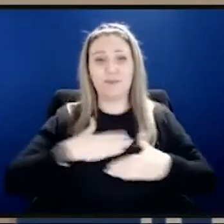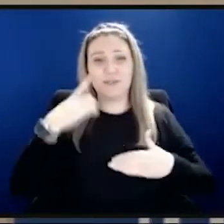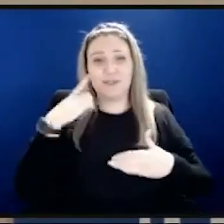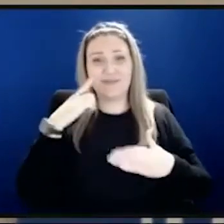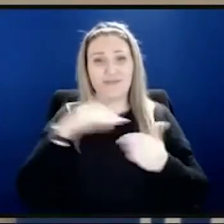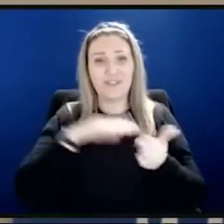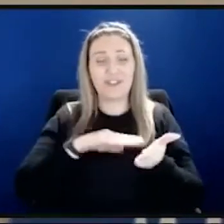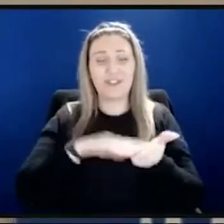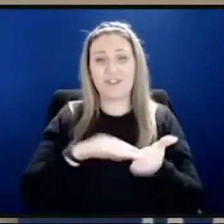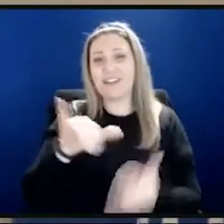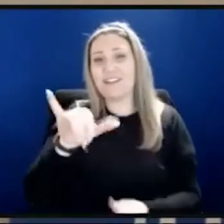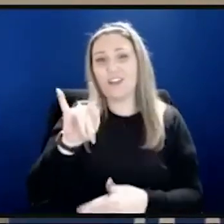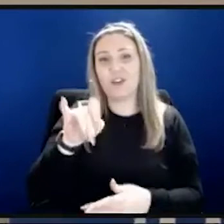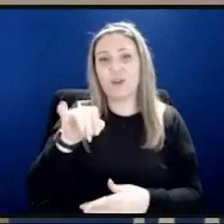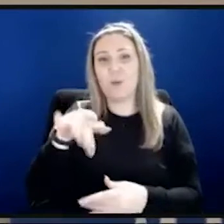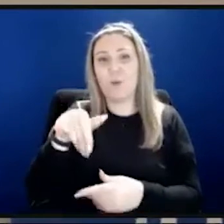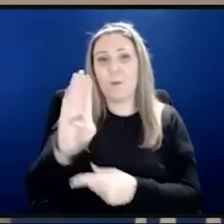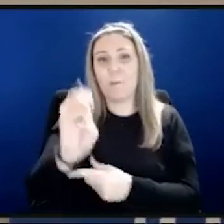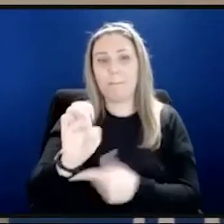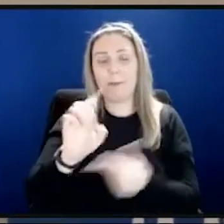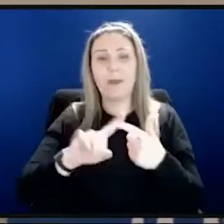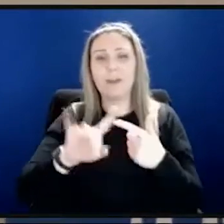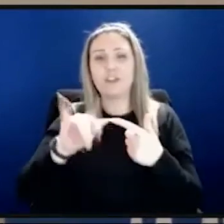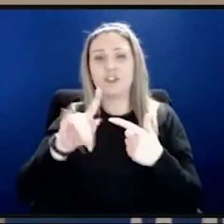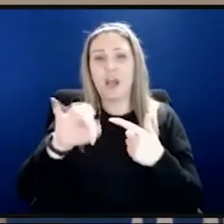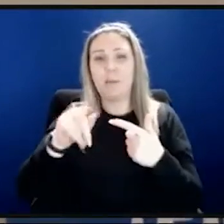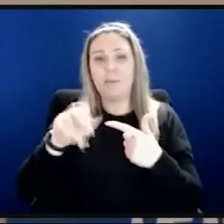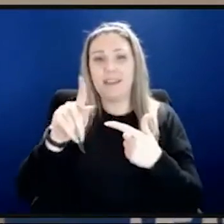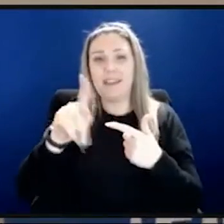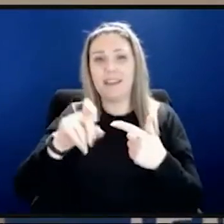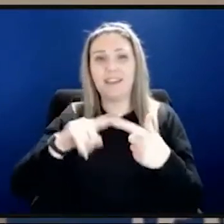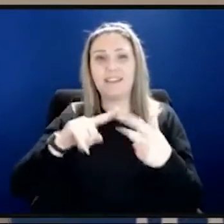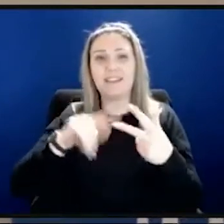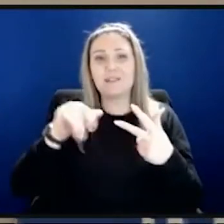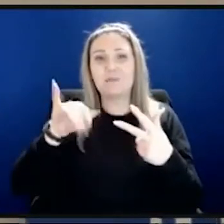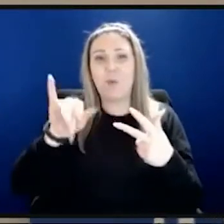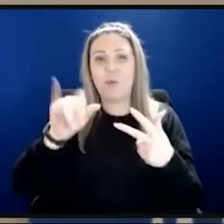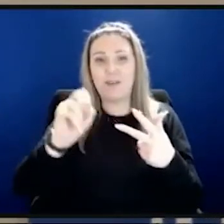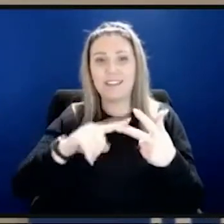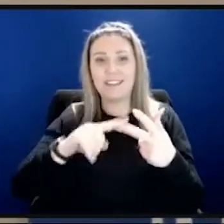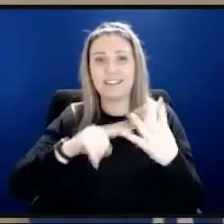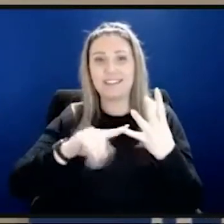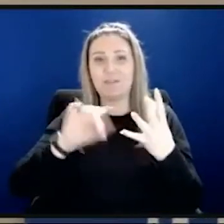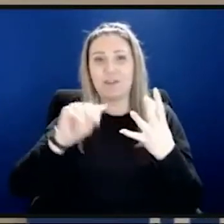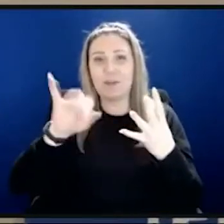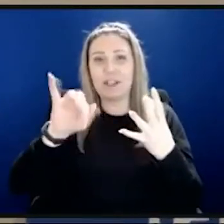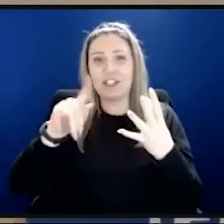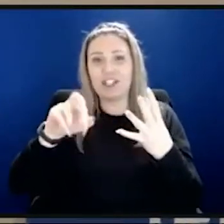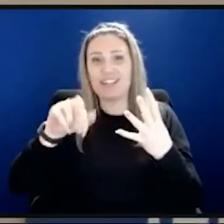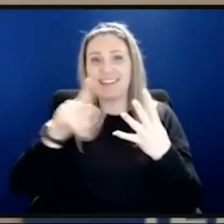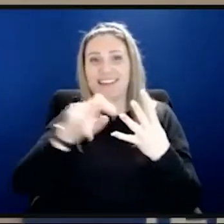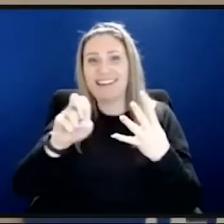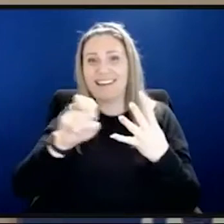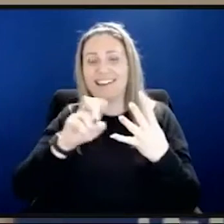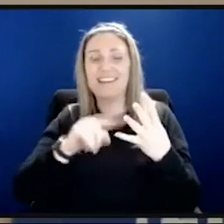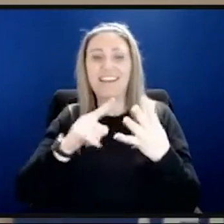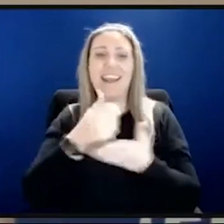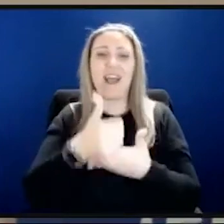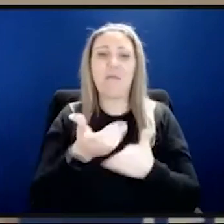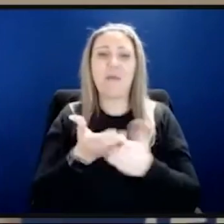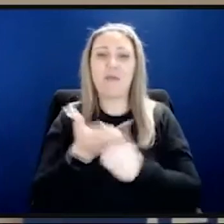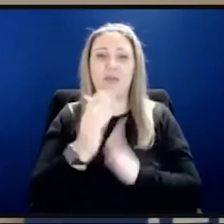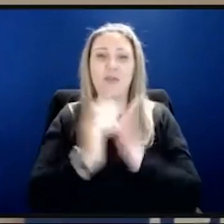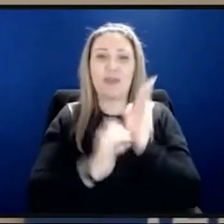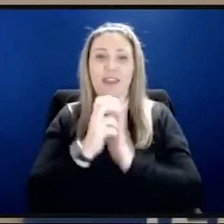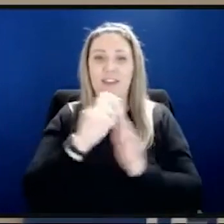Yacoub, Dr. Al-Rajabi, Dr. Al-Kaspouls, Dr. Vera Machinini for helping me through my cancer challenge, and Dr.